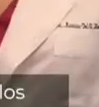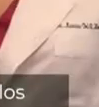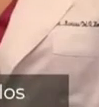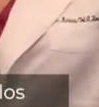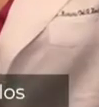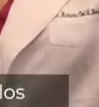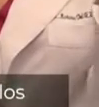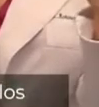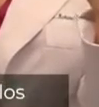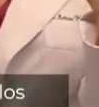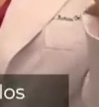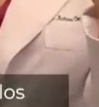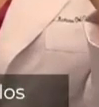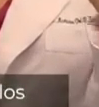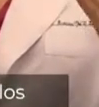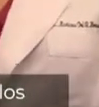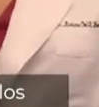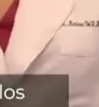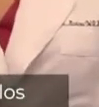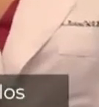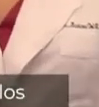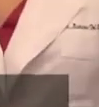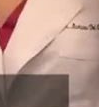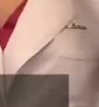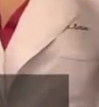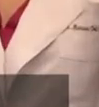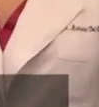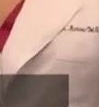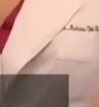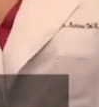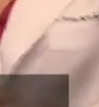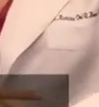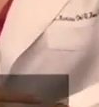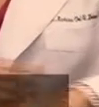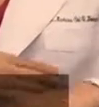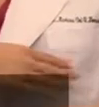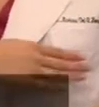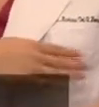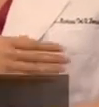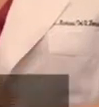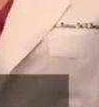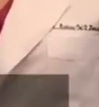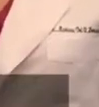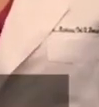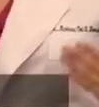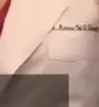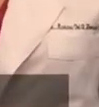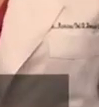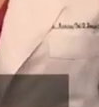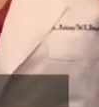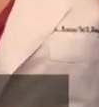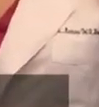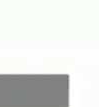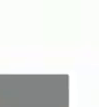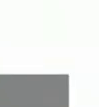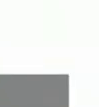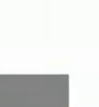short nails, short hair. Remember not to use any personal